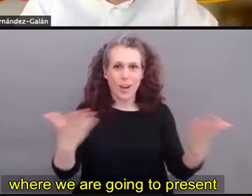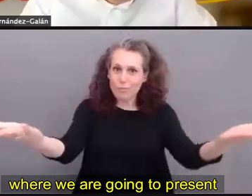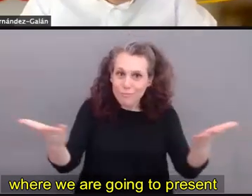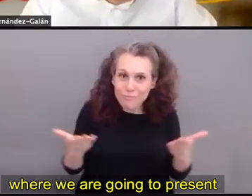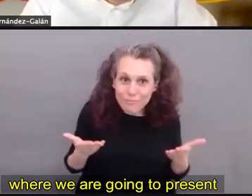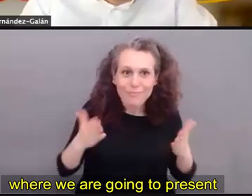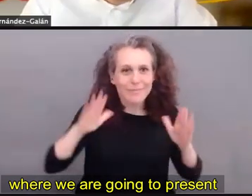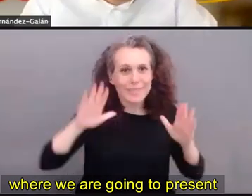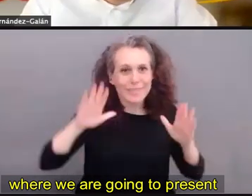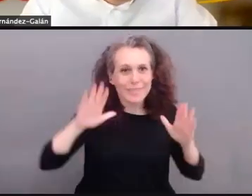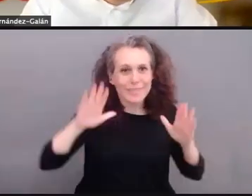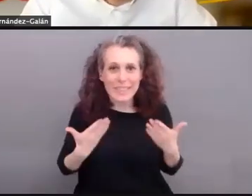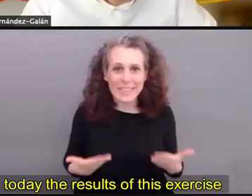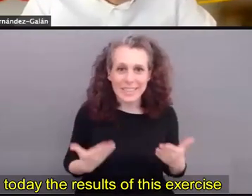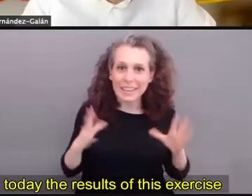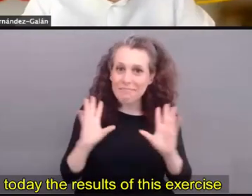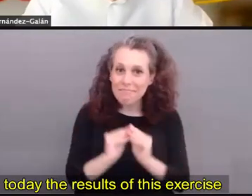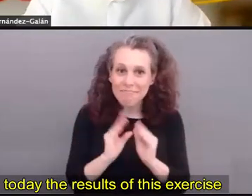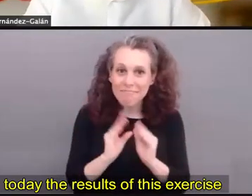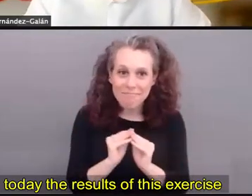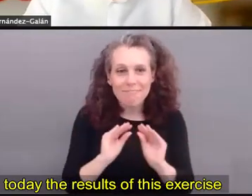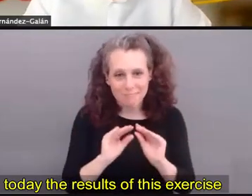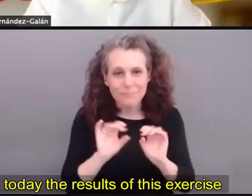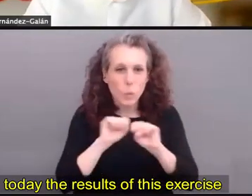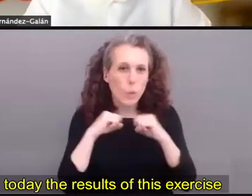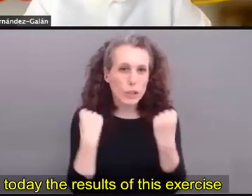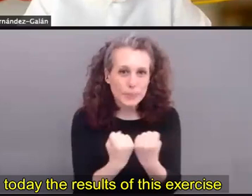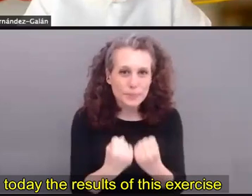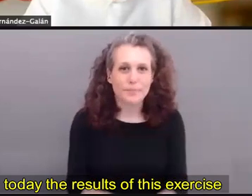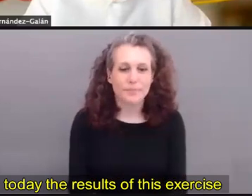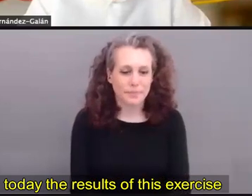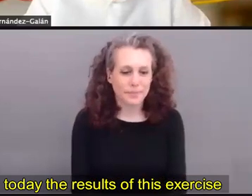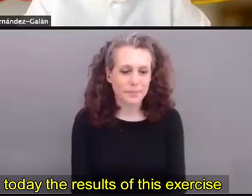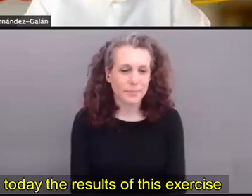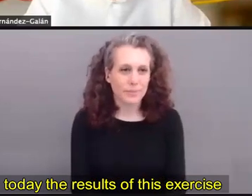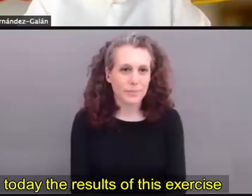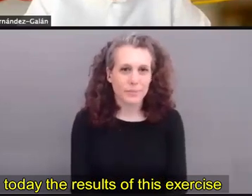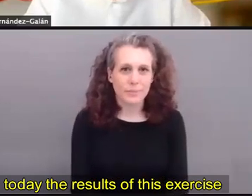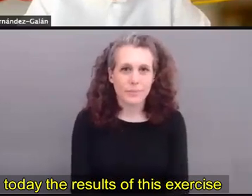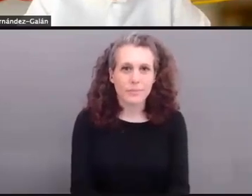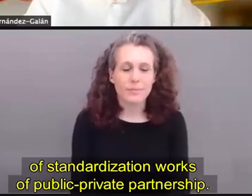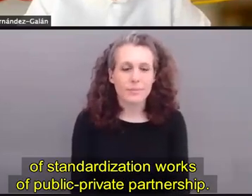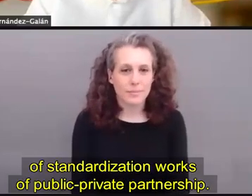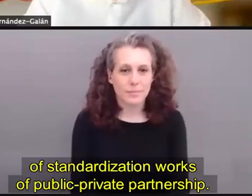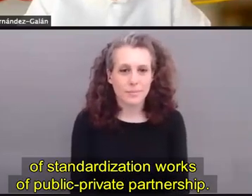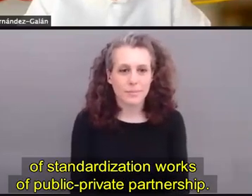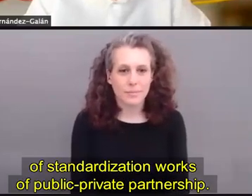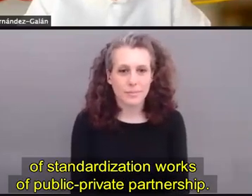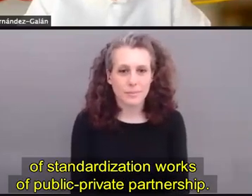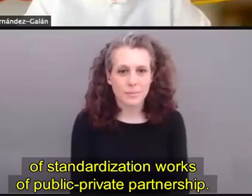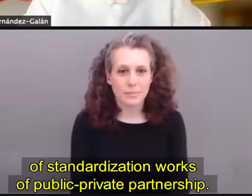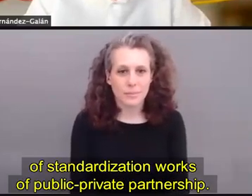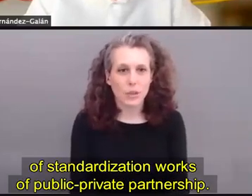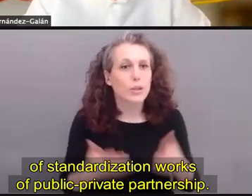to present today the results of this exercise of